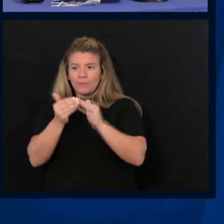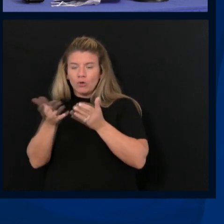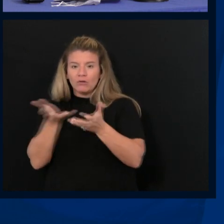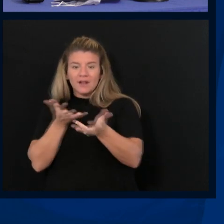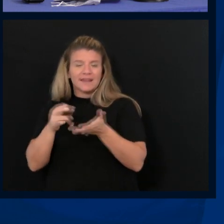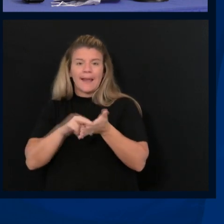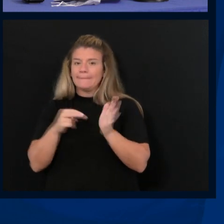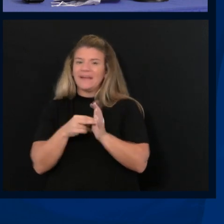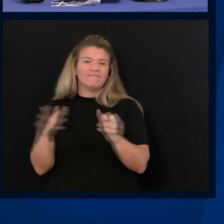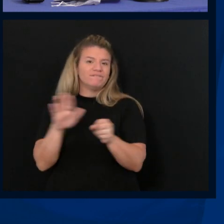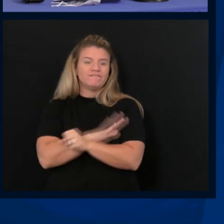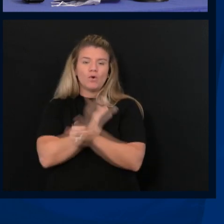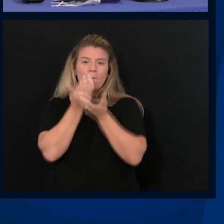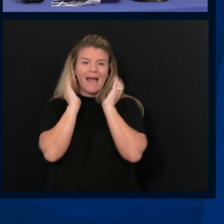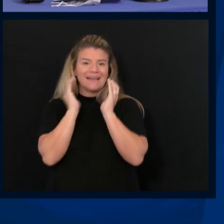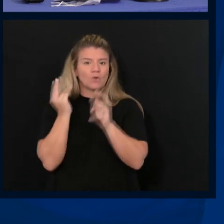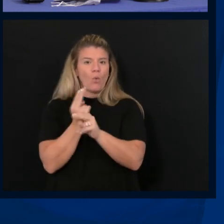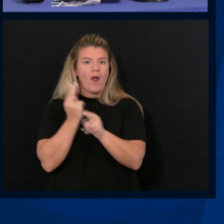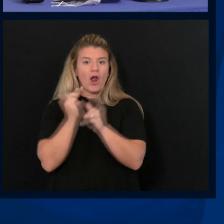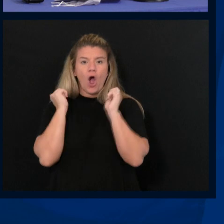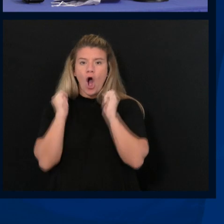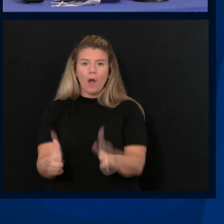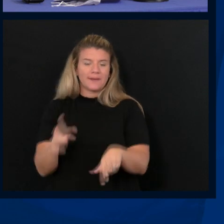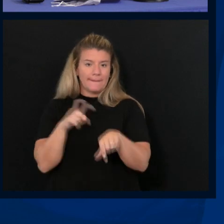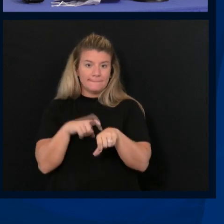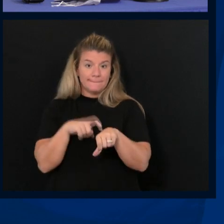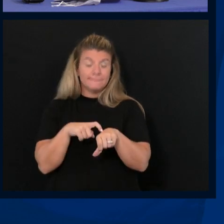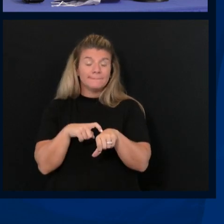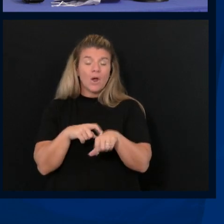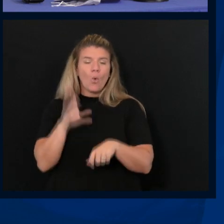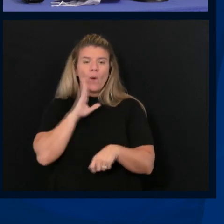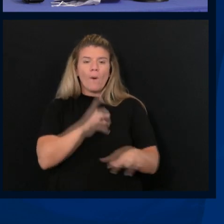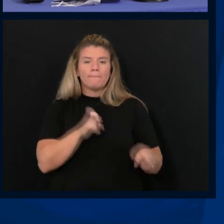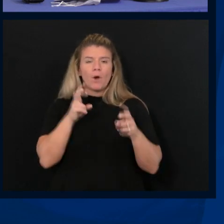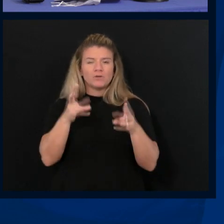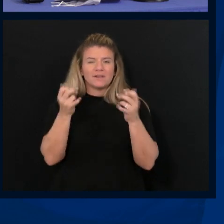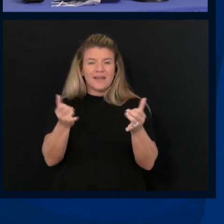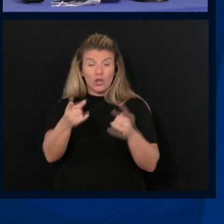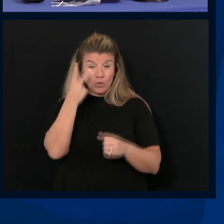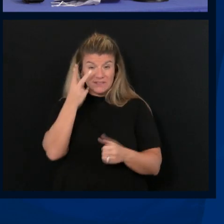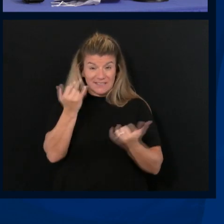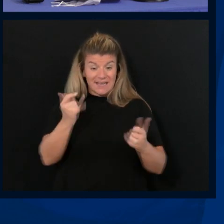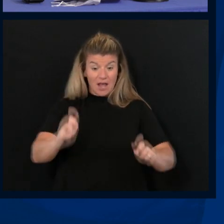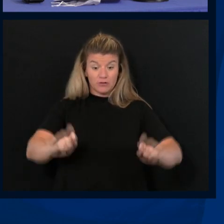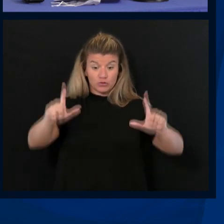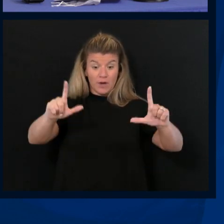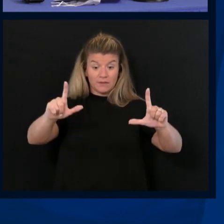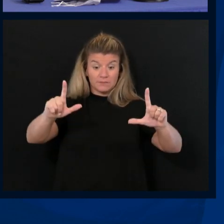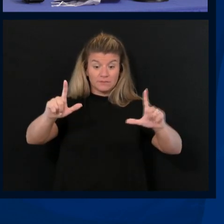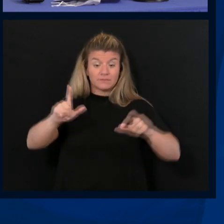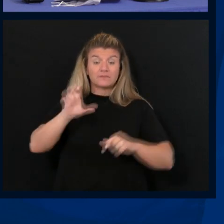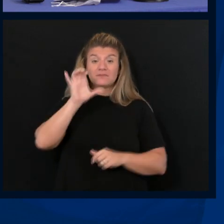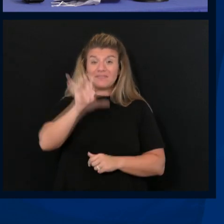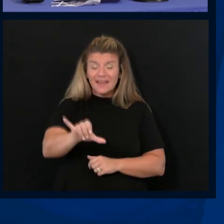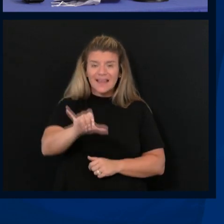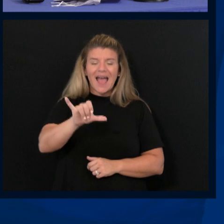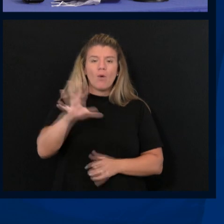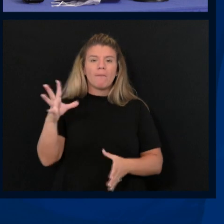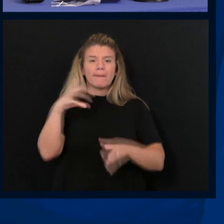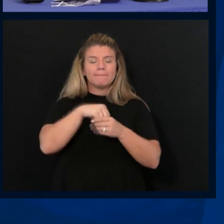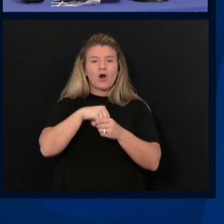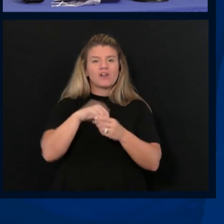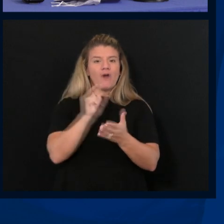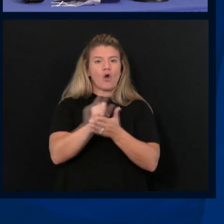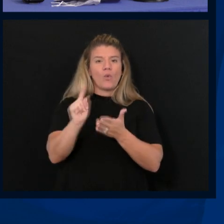3 through 12 at all times. So we will post that today. I know it's on the screen now, and that will be part of our